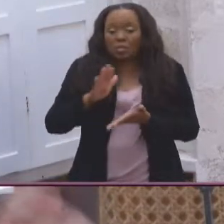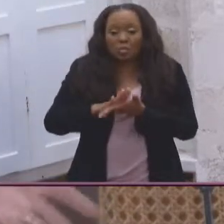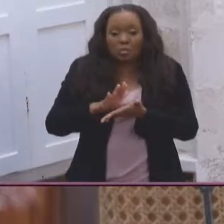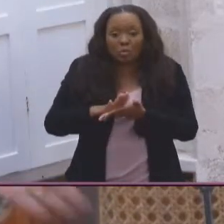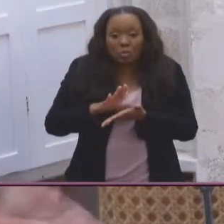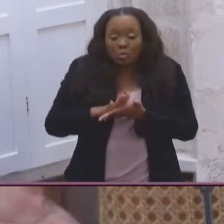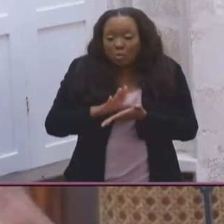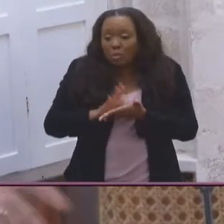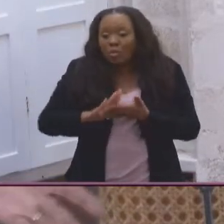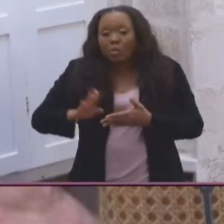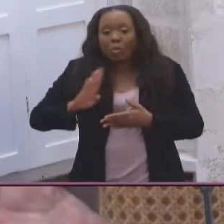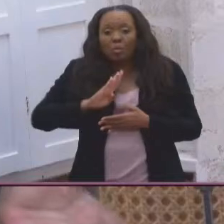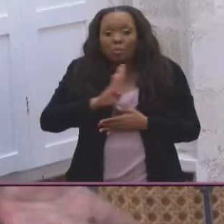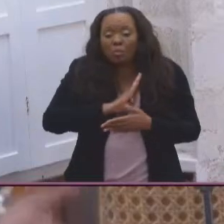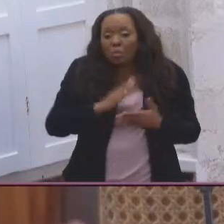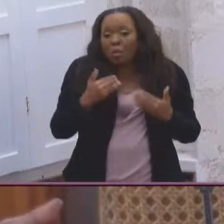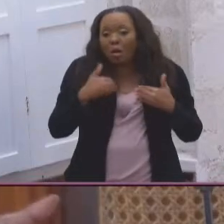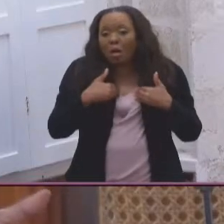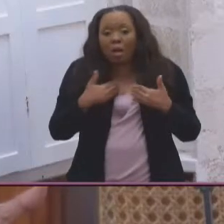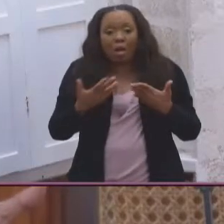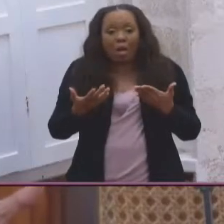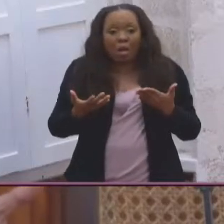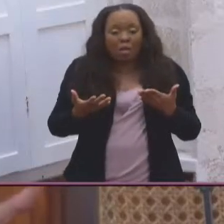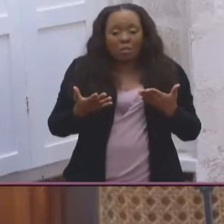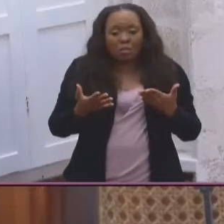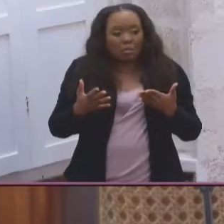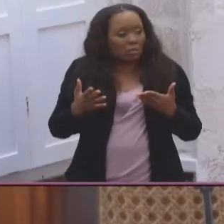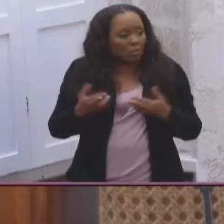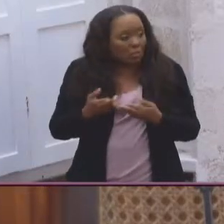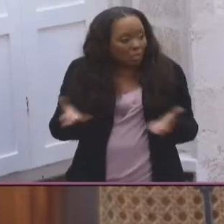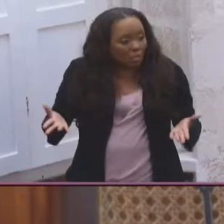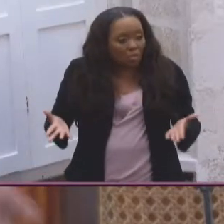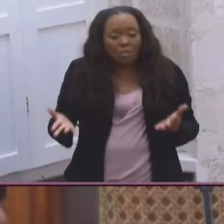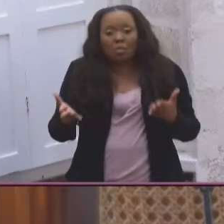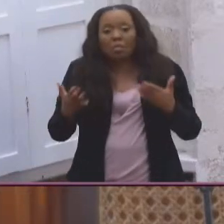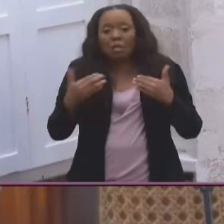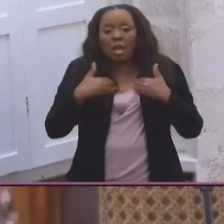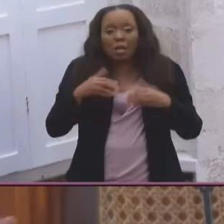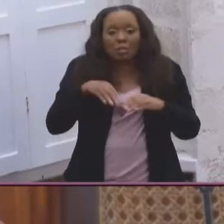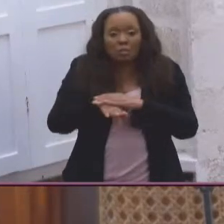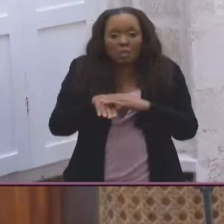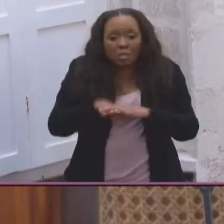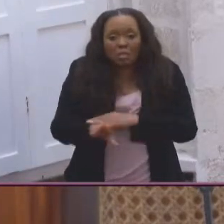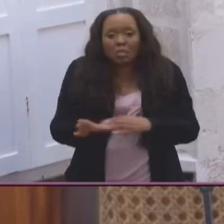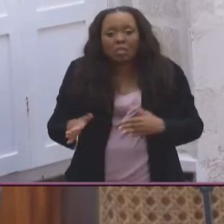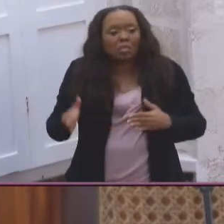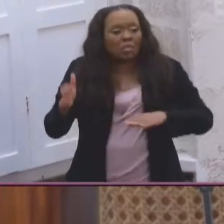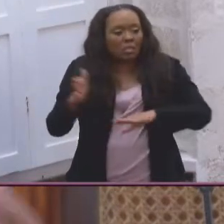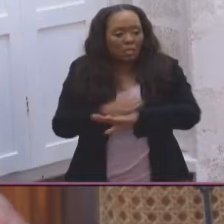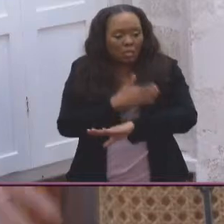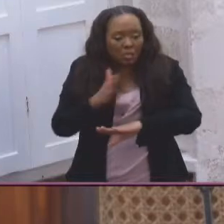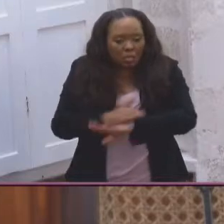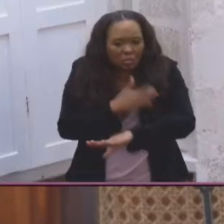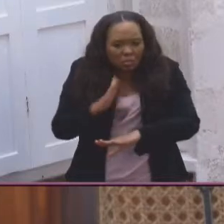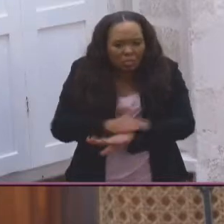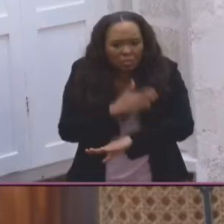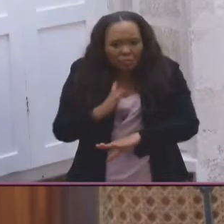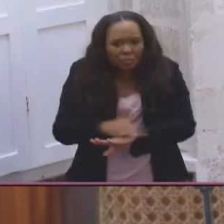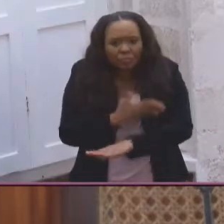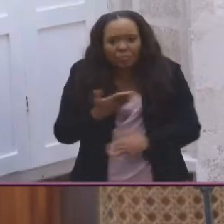schools have votes to which they have access. You have regular maintenance. You call